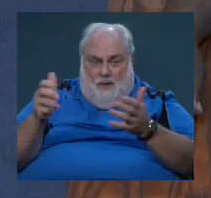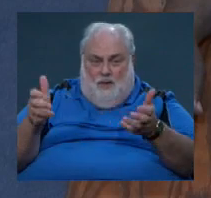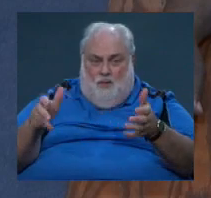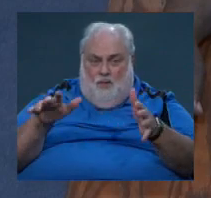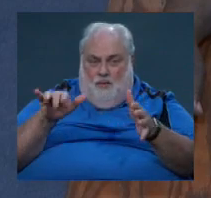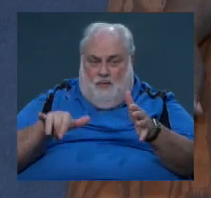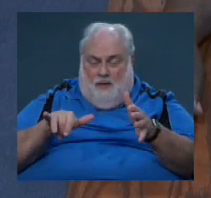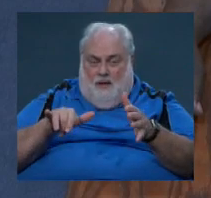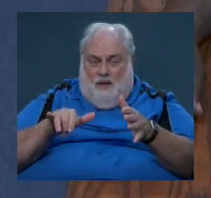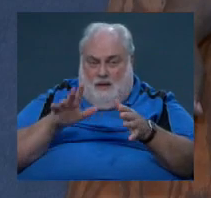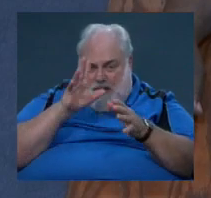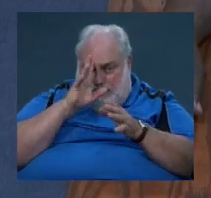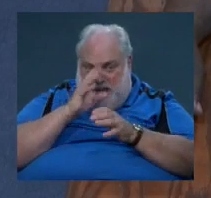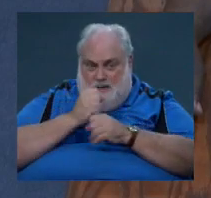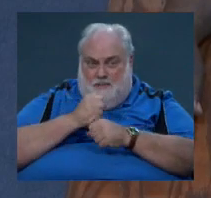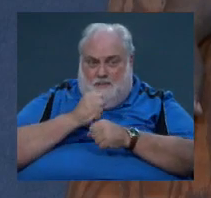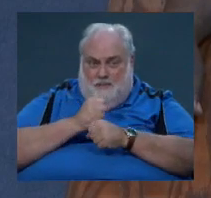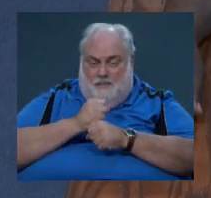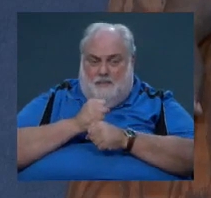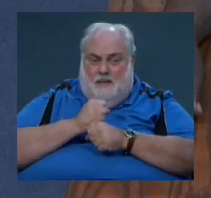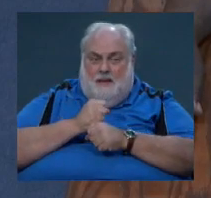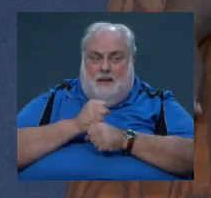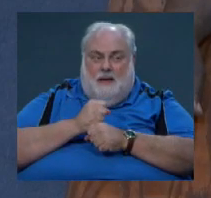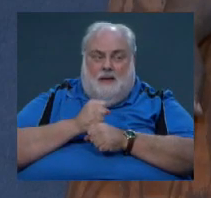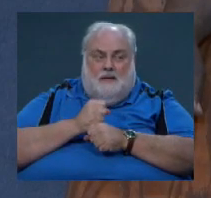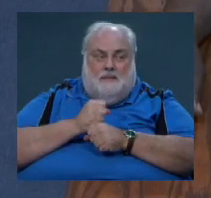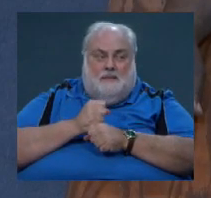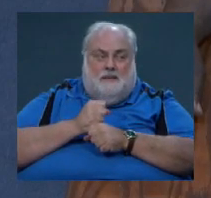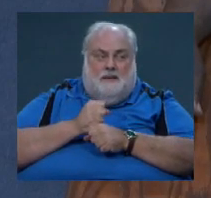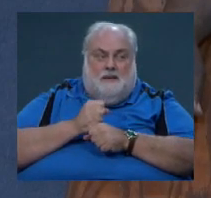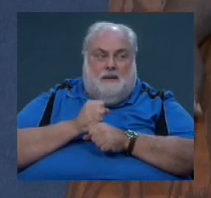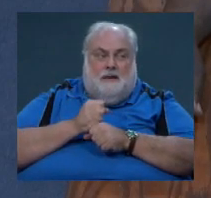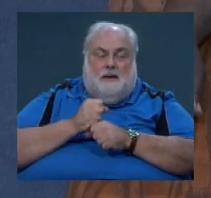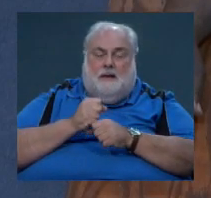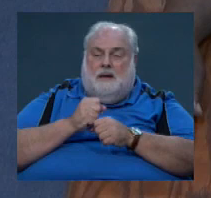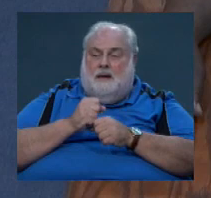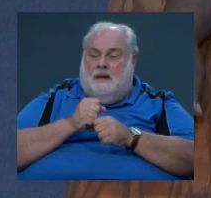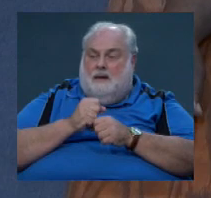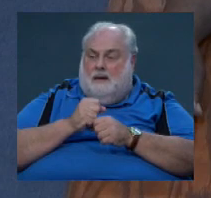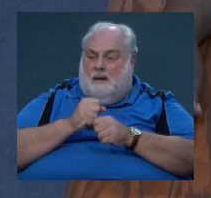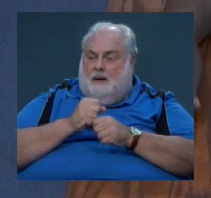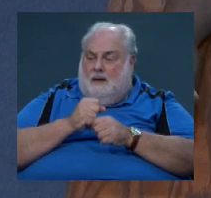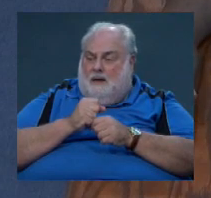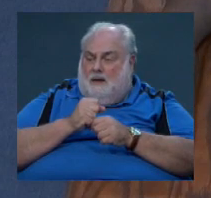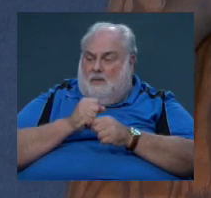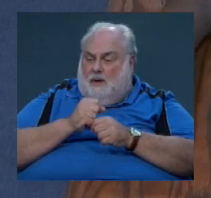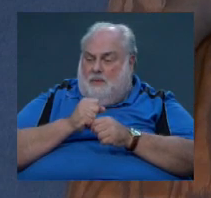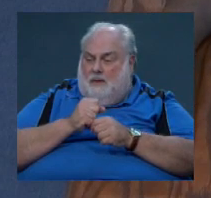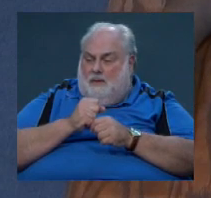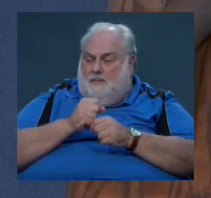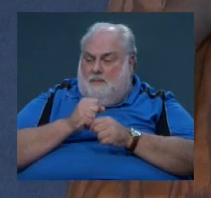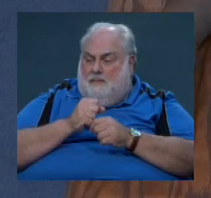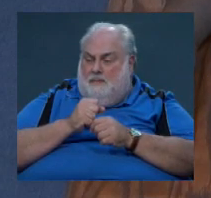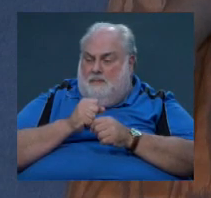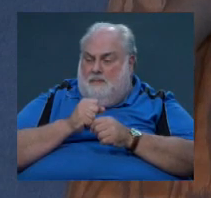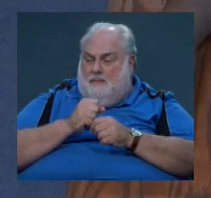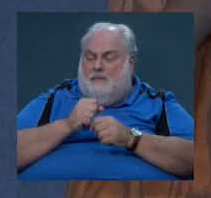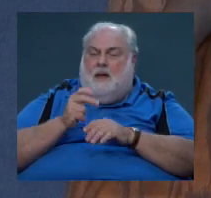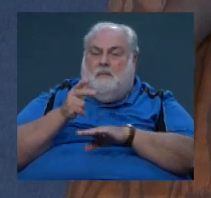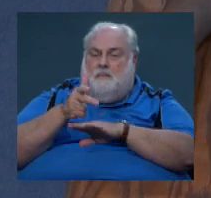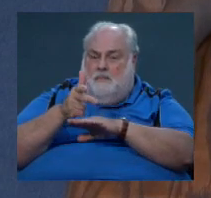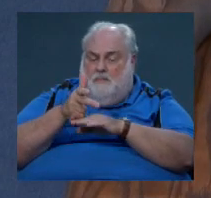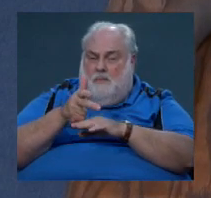It's going to create a parking problem. I guess nobody never thought about that. So I think the city needs to look at the